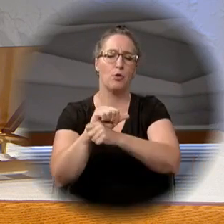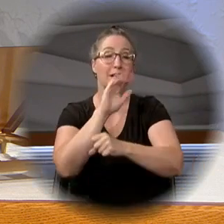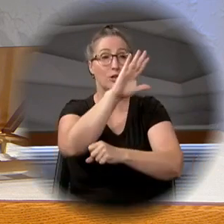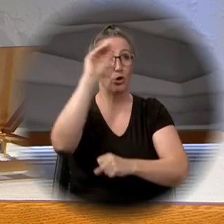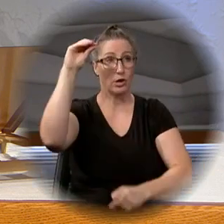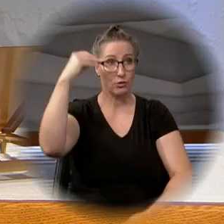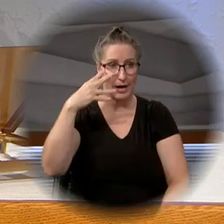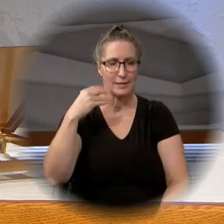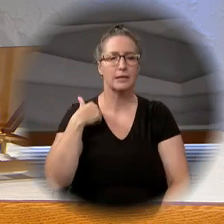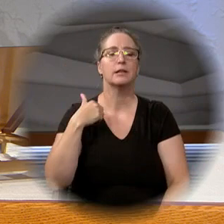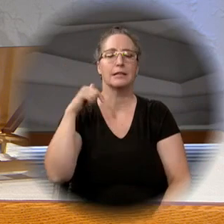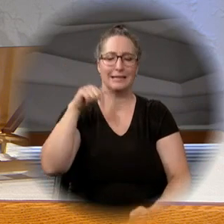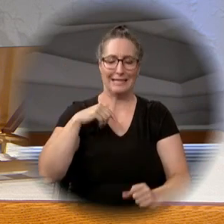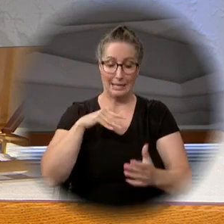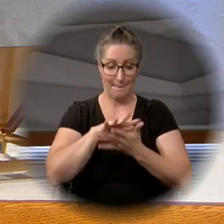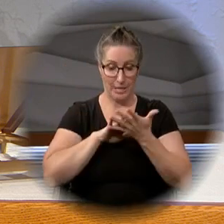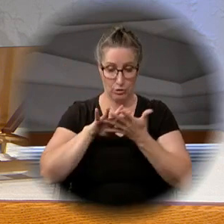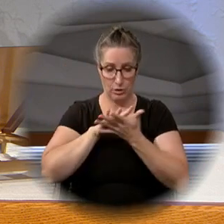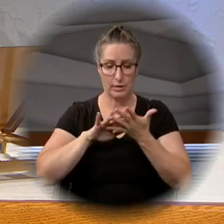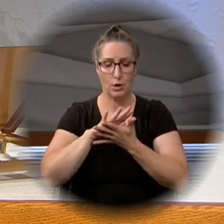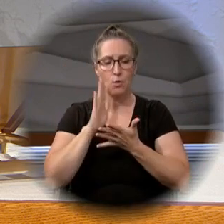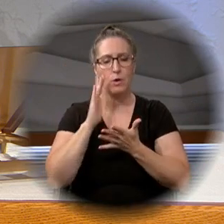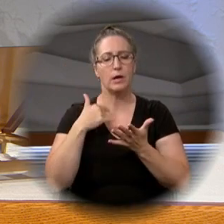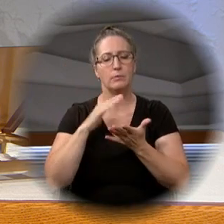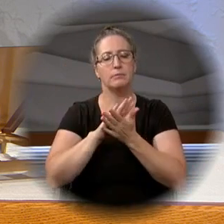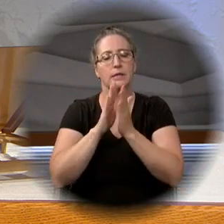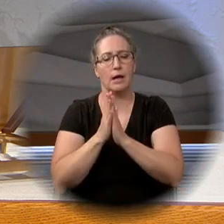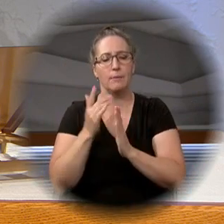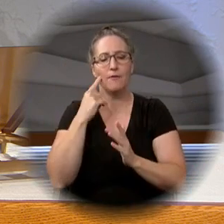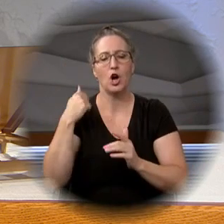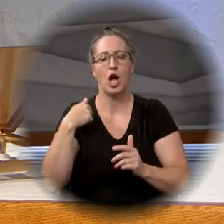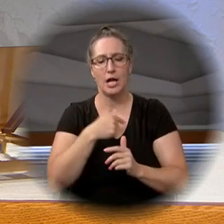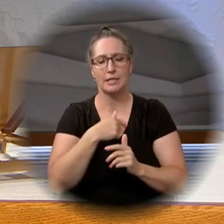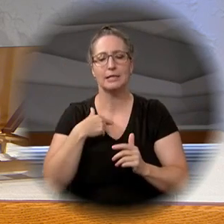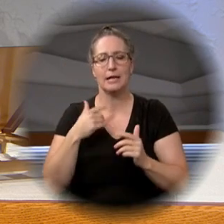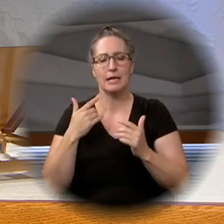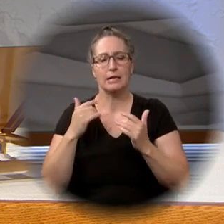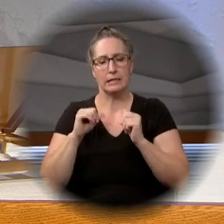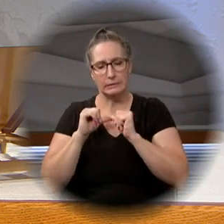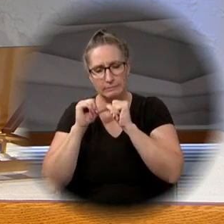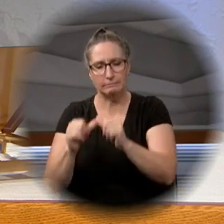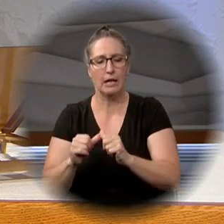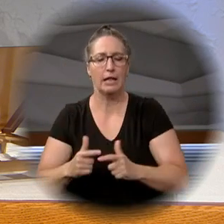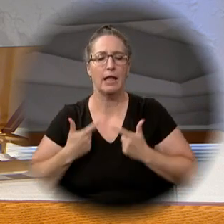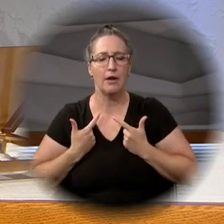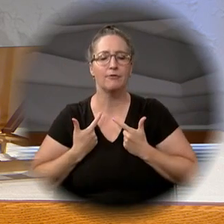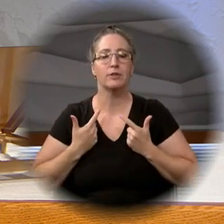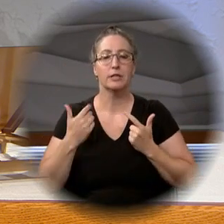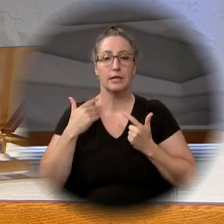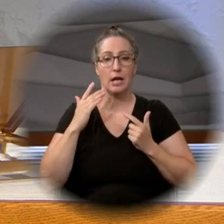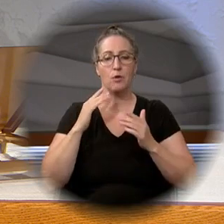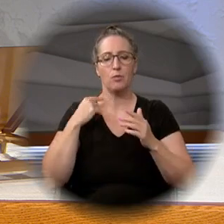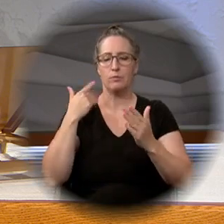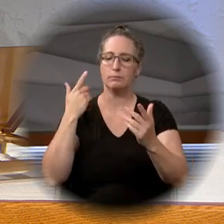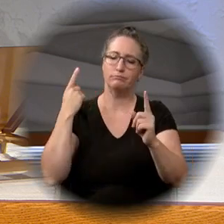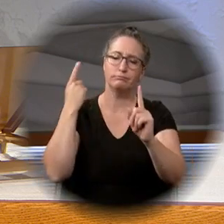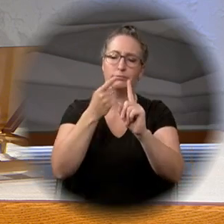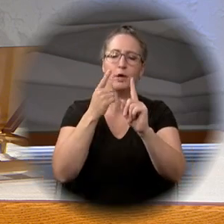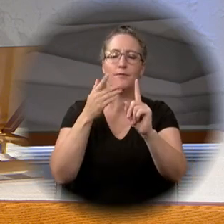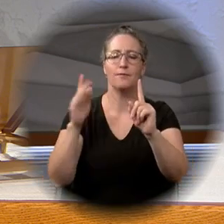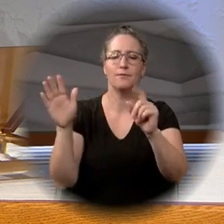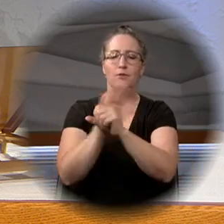grace, these most sacred mysteries may sanctify our present way of life and lead us to eternal